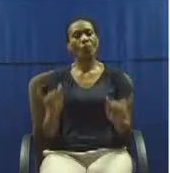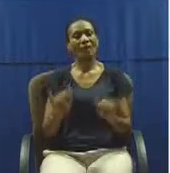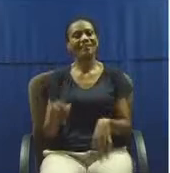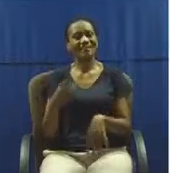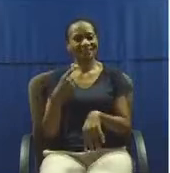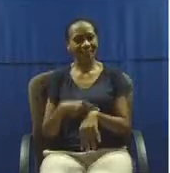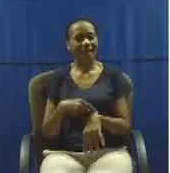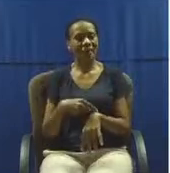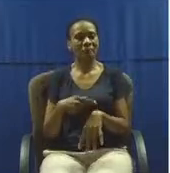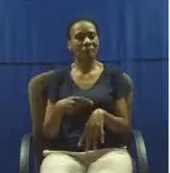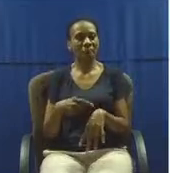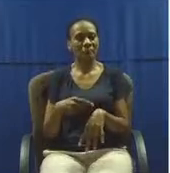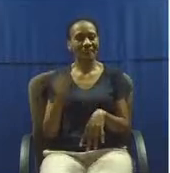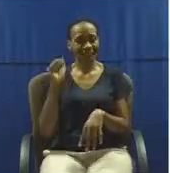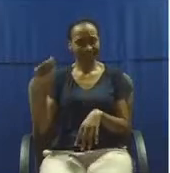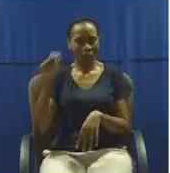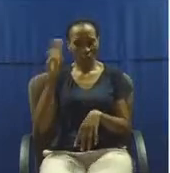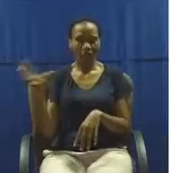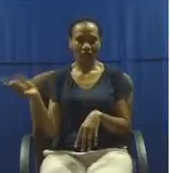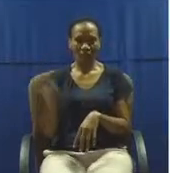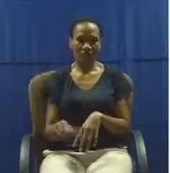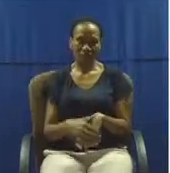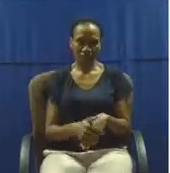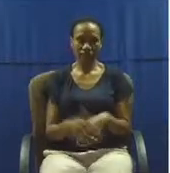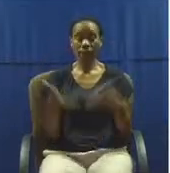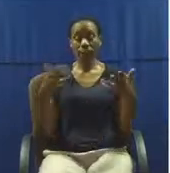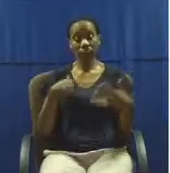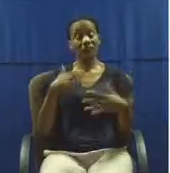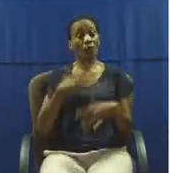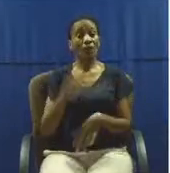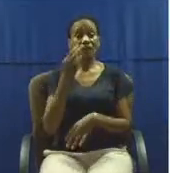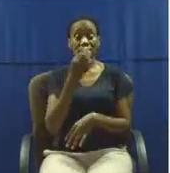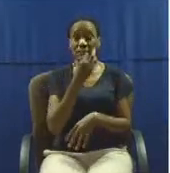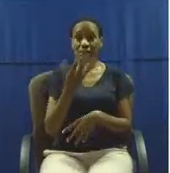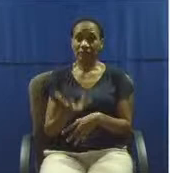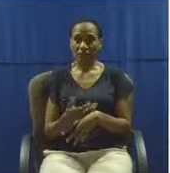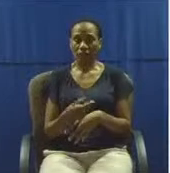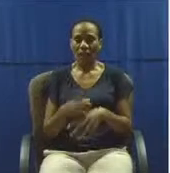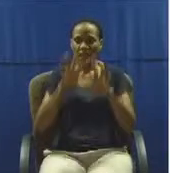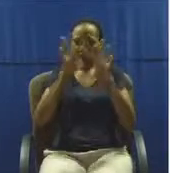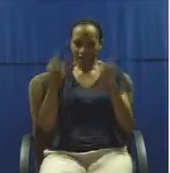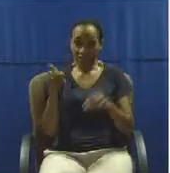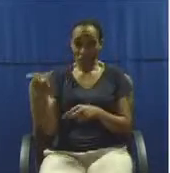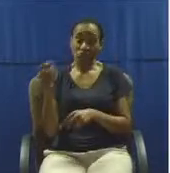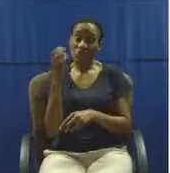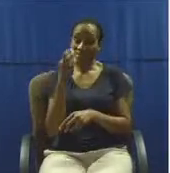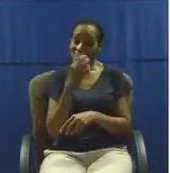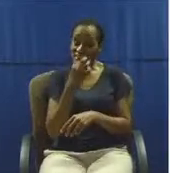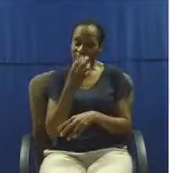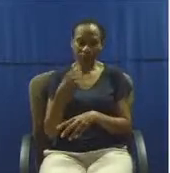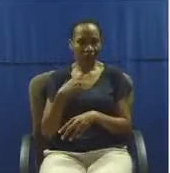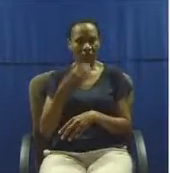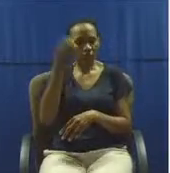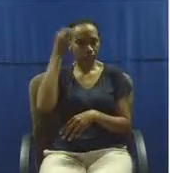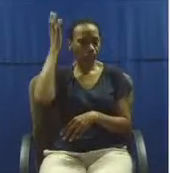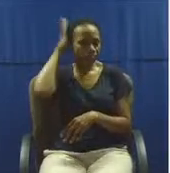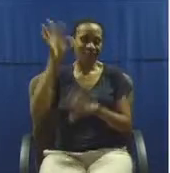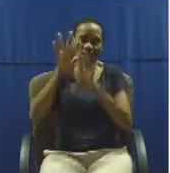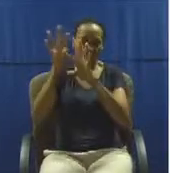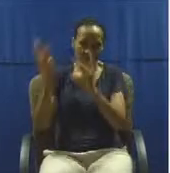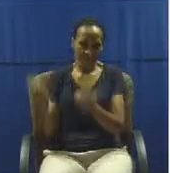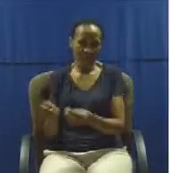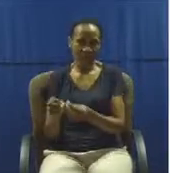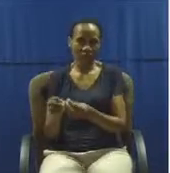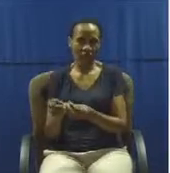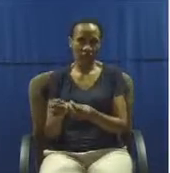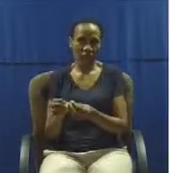but all I can say is that, Honorable Malema, I've heard what you have said, but I fear